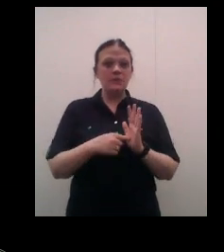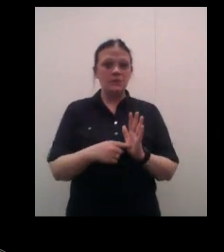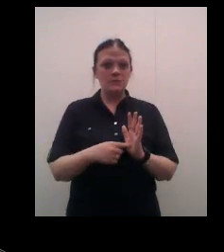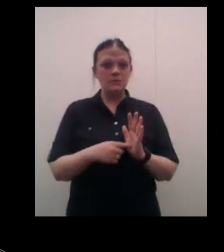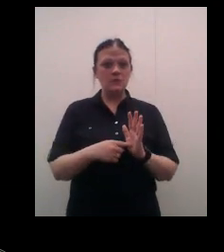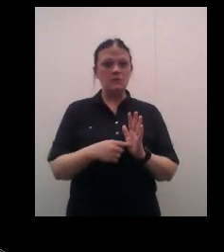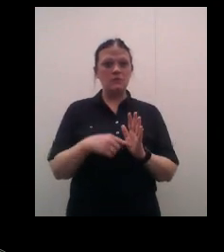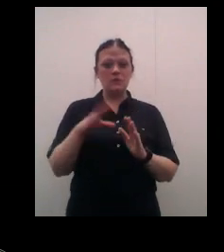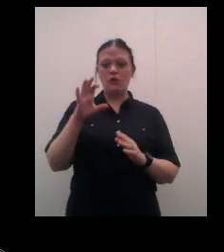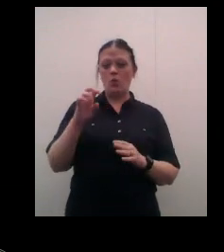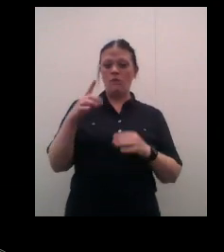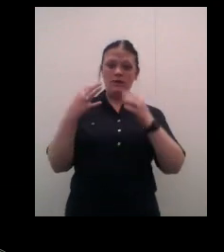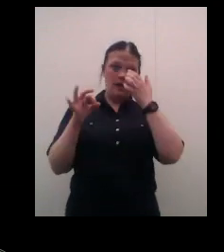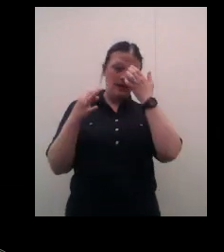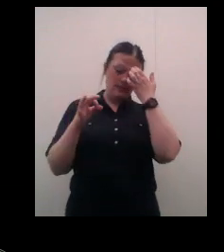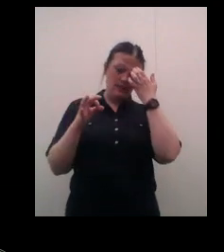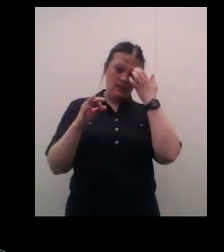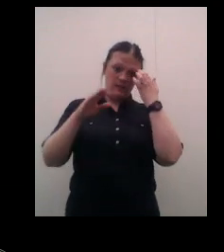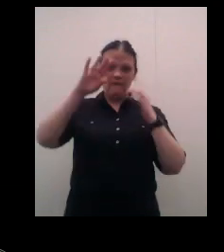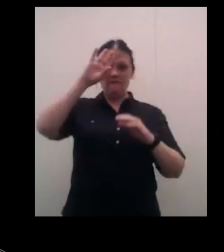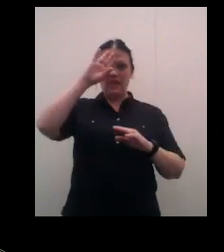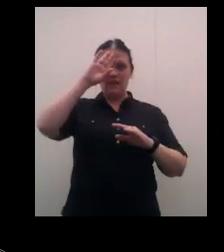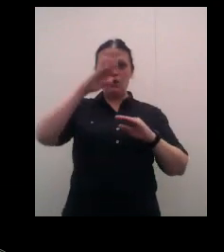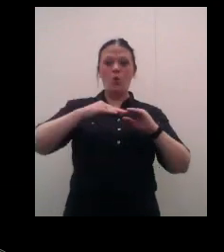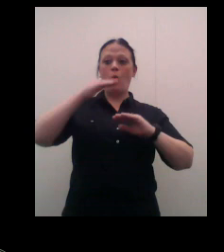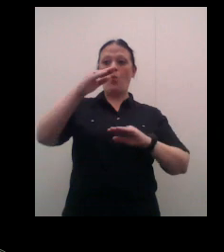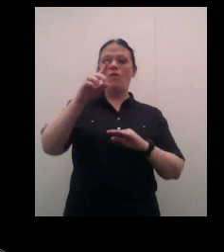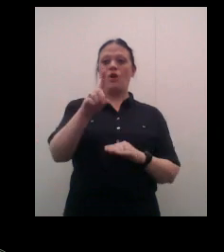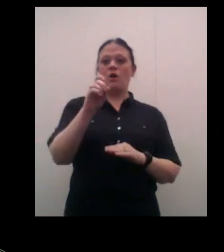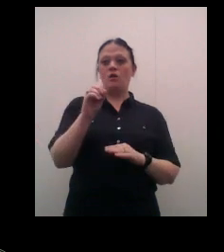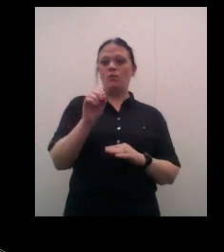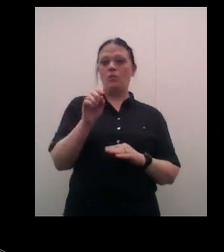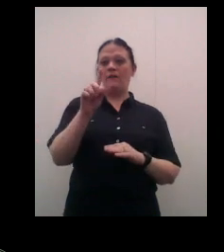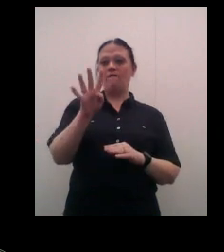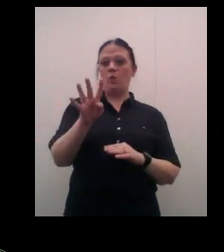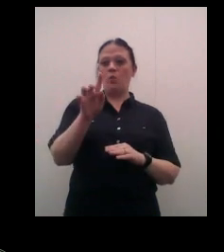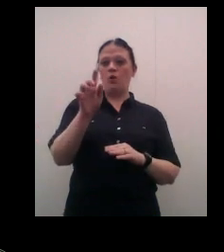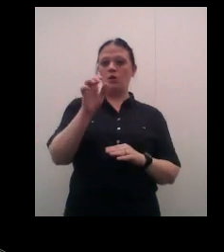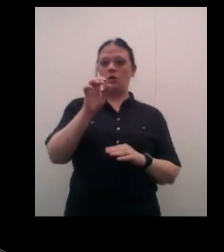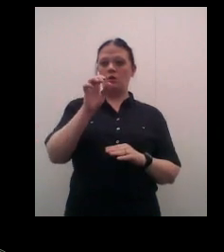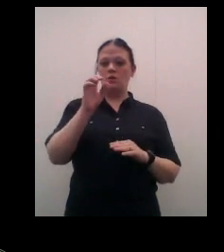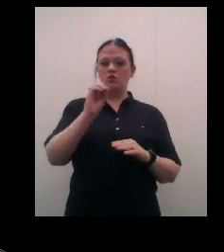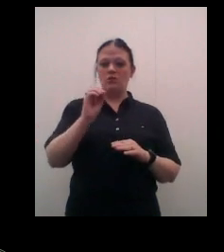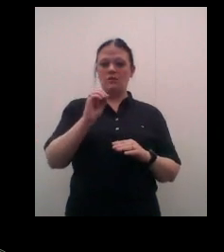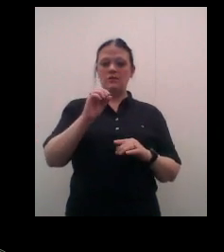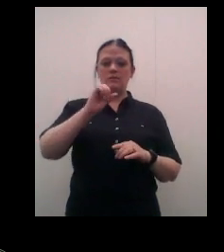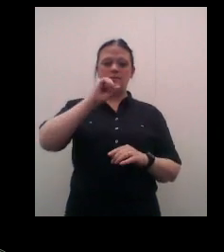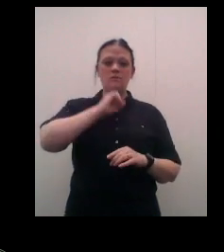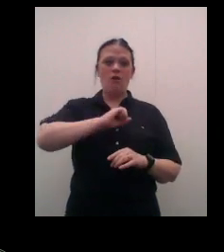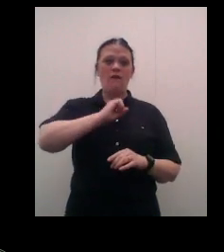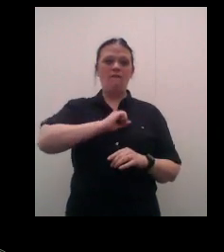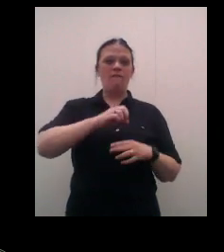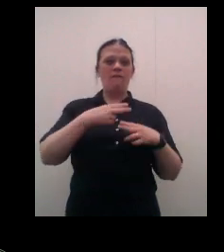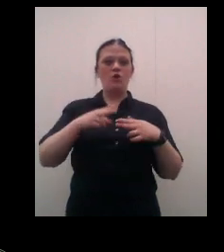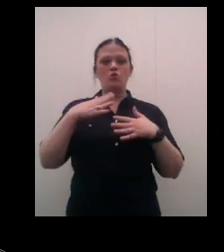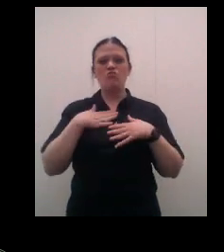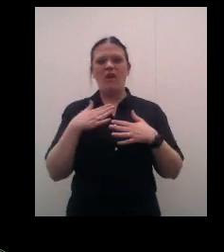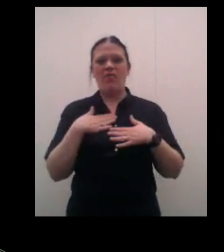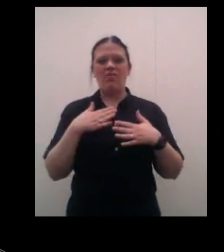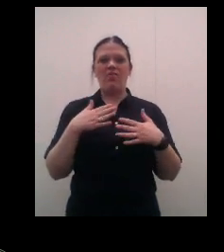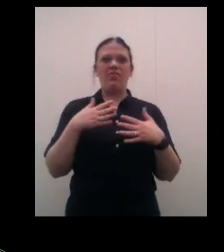symptoms of COVID-19, a fever over 100.4 degrees, cough, tightness, shortness of